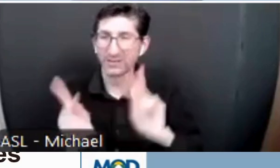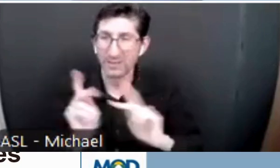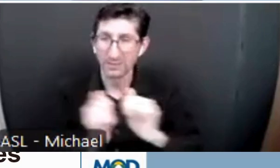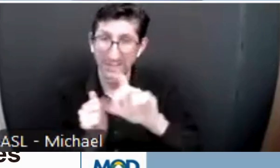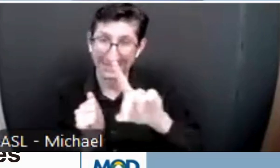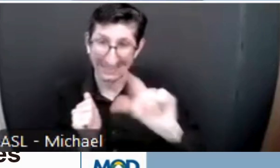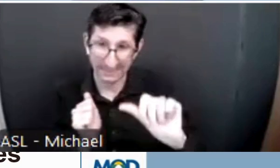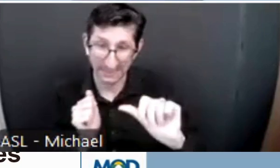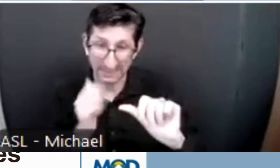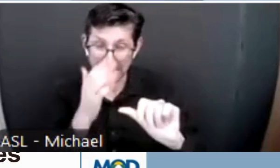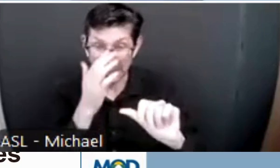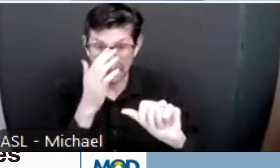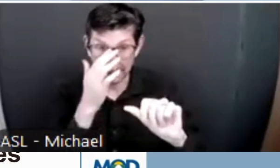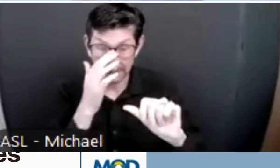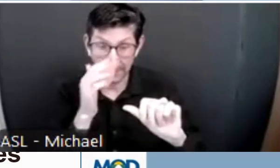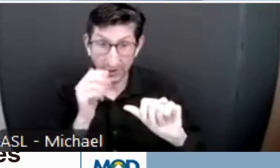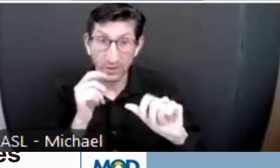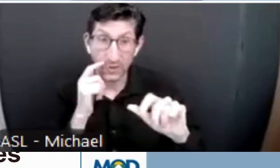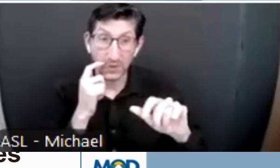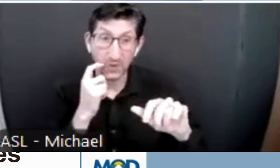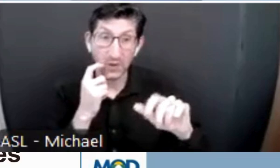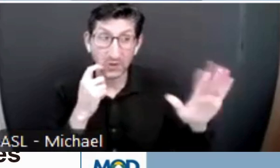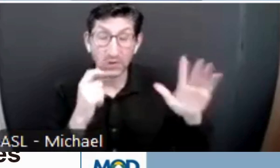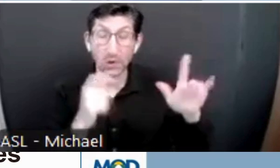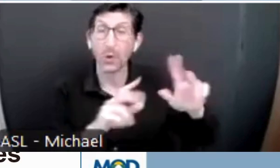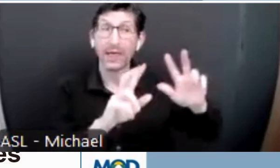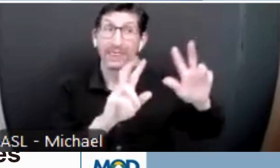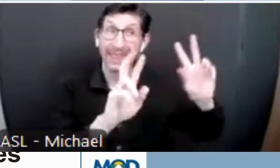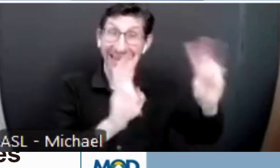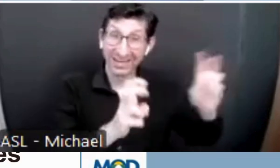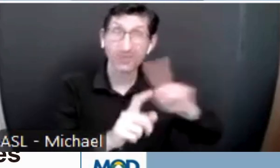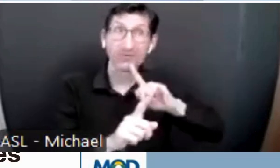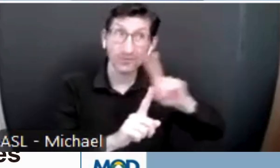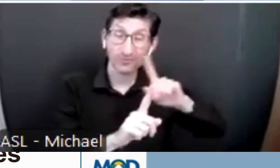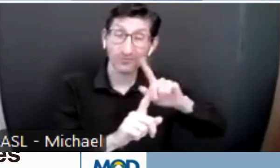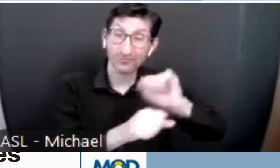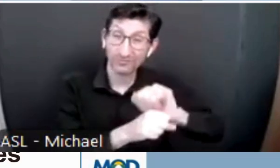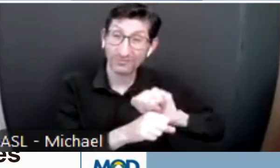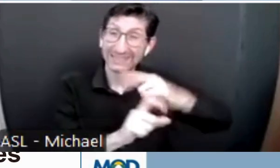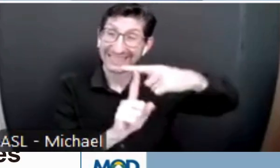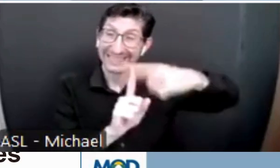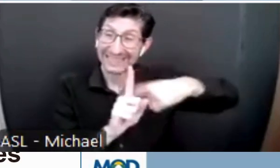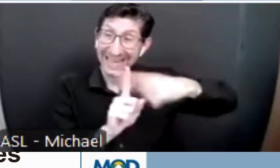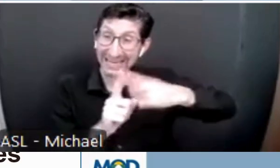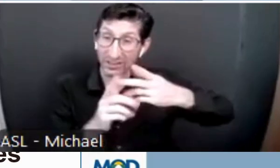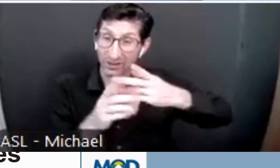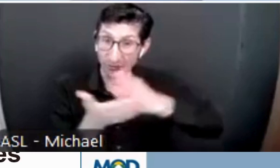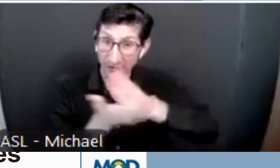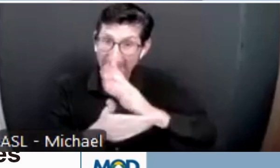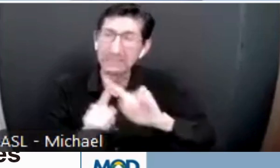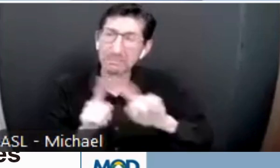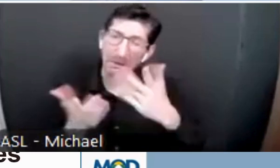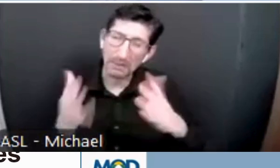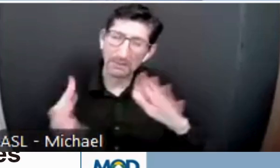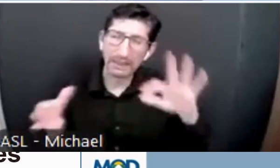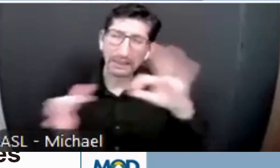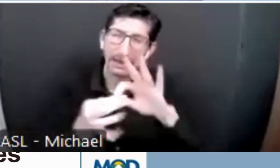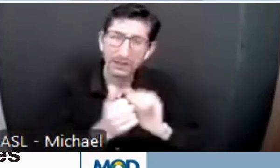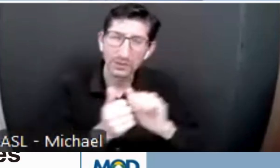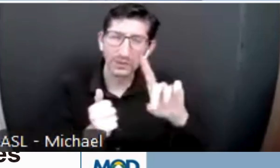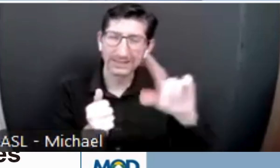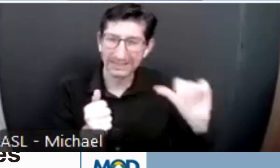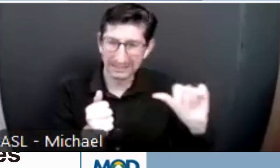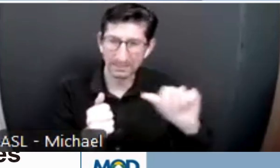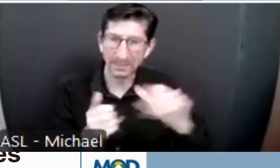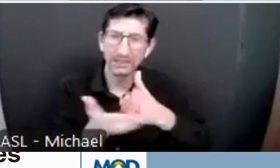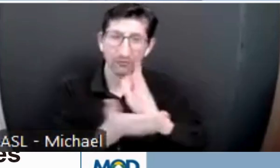their issue falls into the category of a tenants' rights issue. So two state agencies, the Office of Consumer Affairs